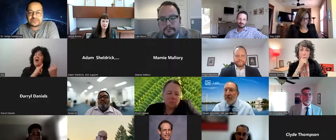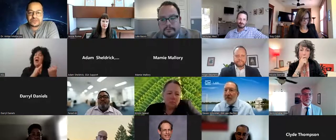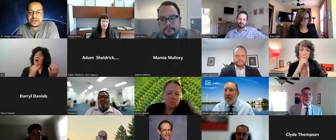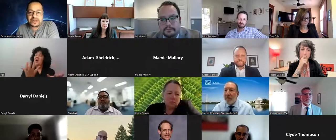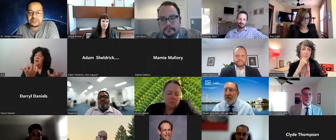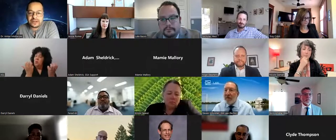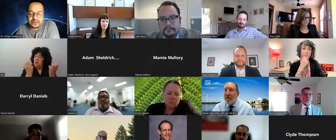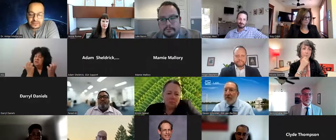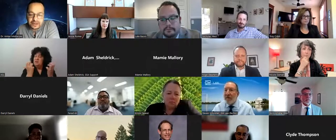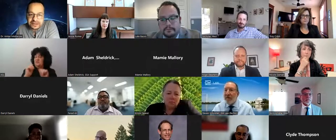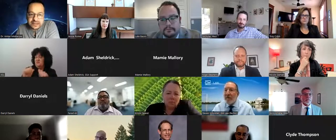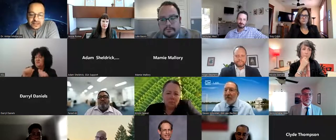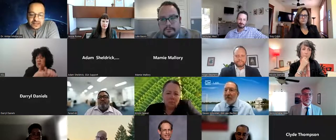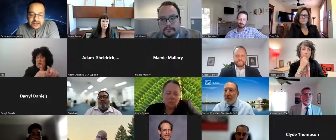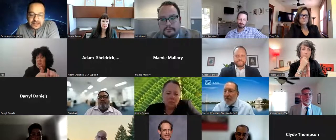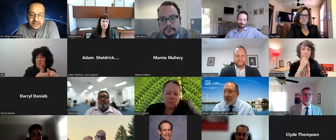that was posed by Mami.